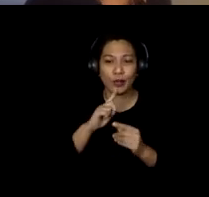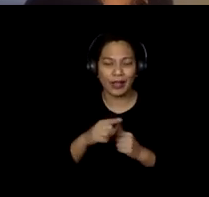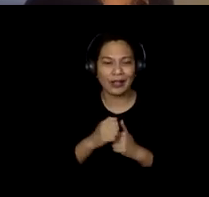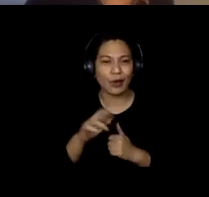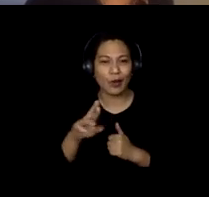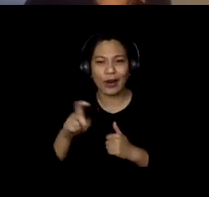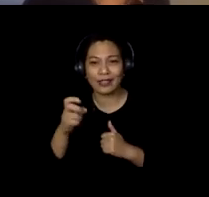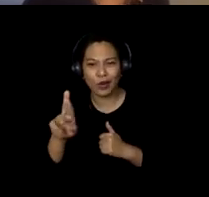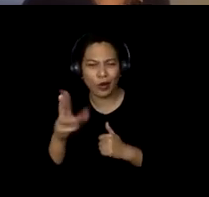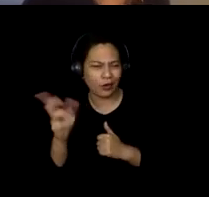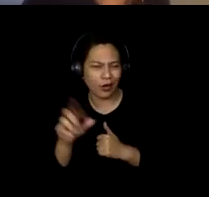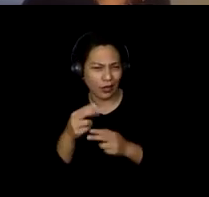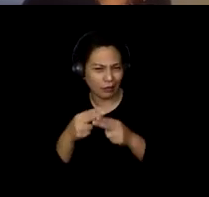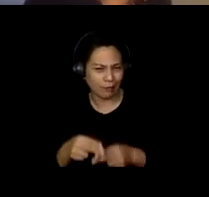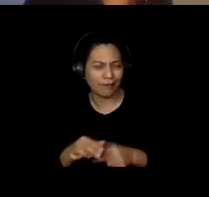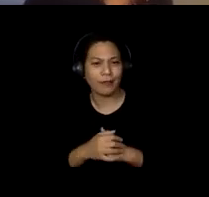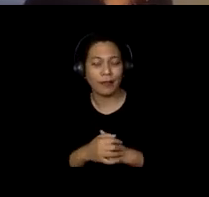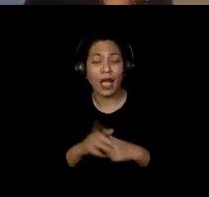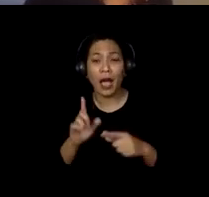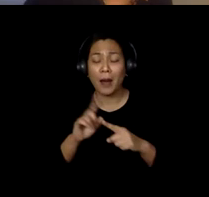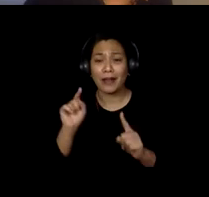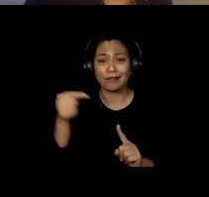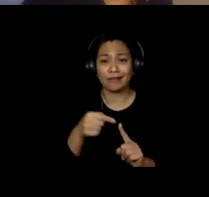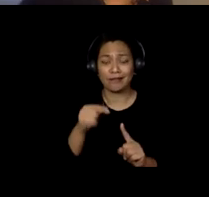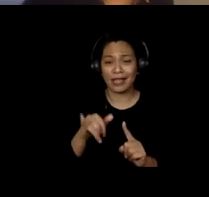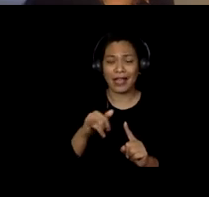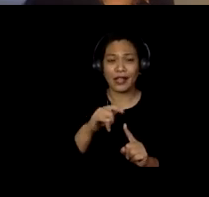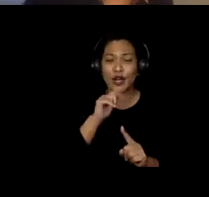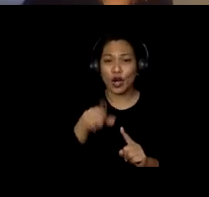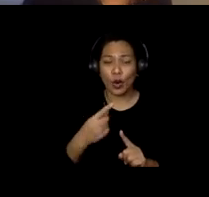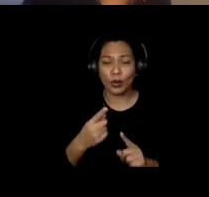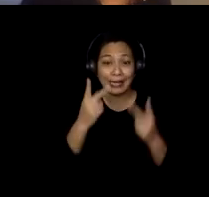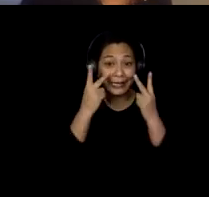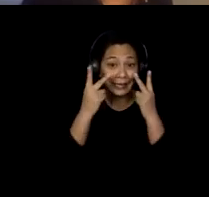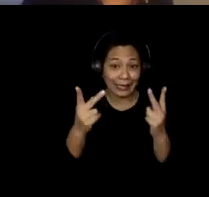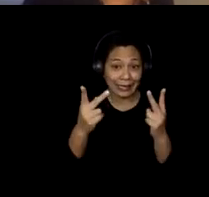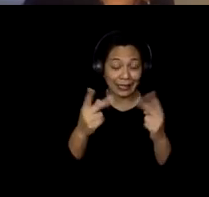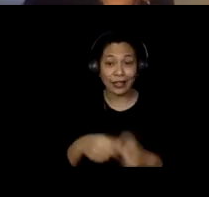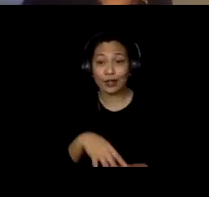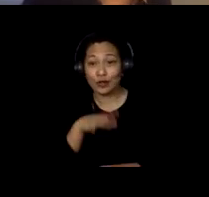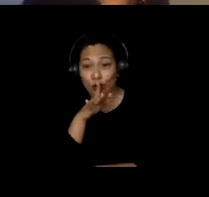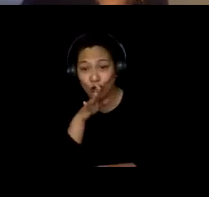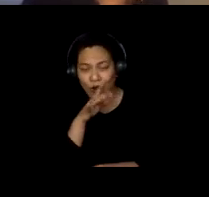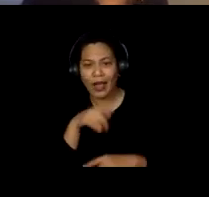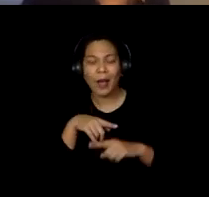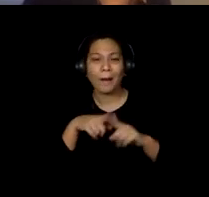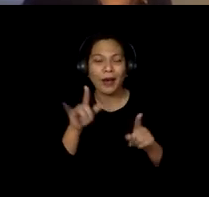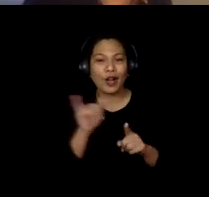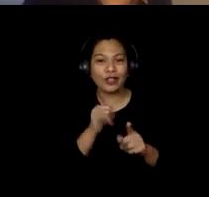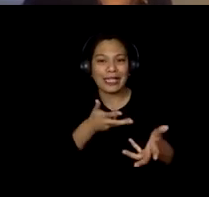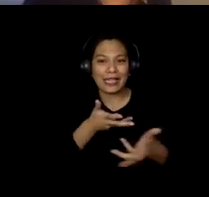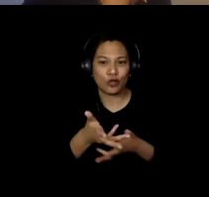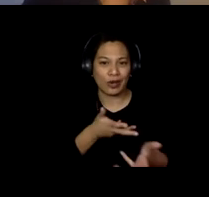in this kind of art is people are not just looking and talking, they're also interacting, making choices within the